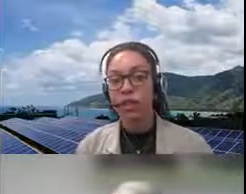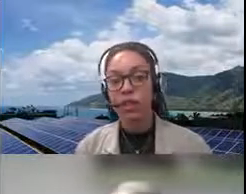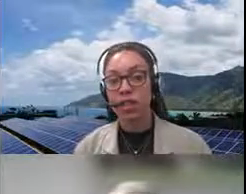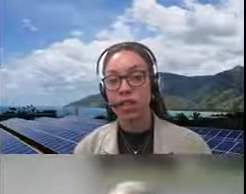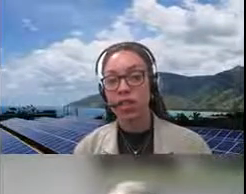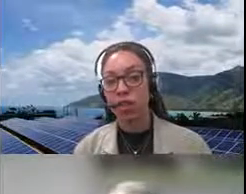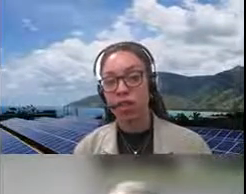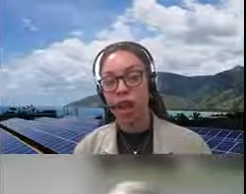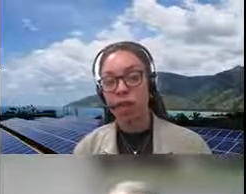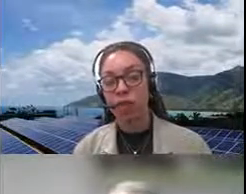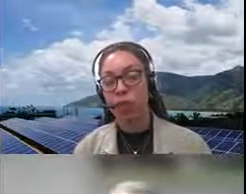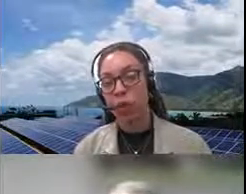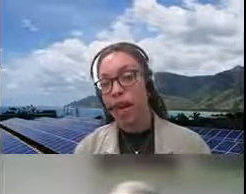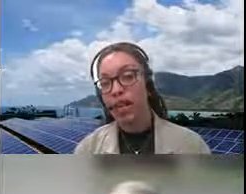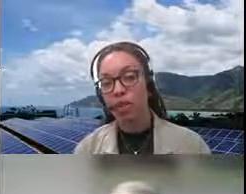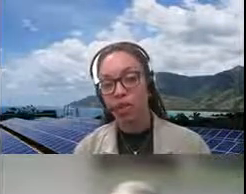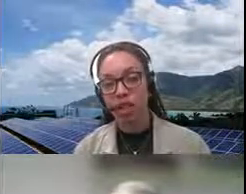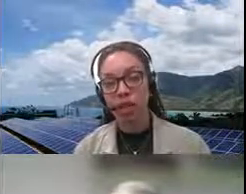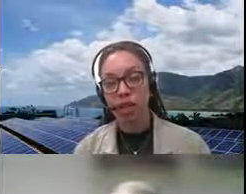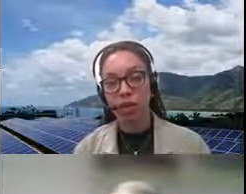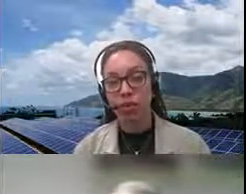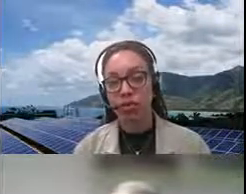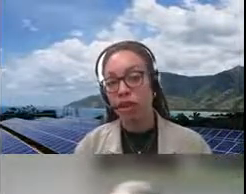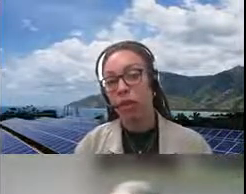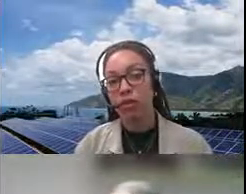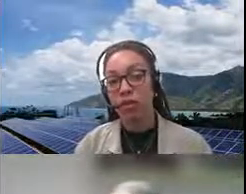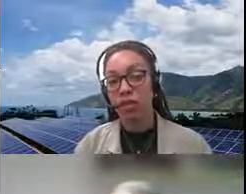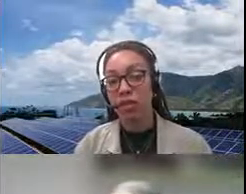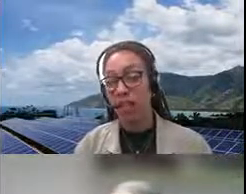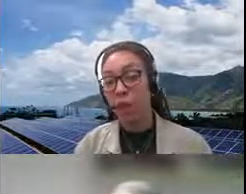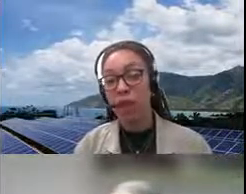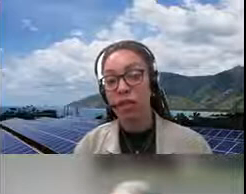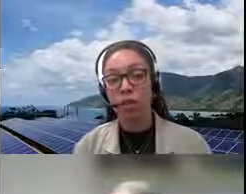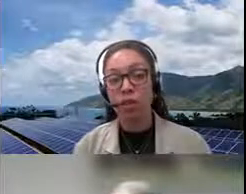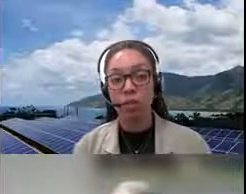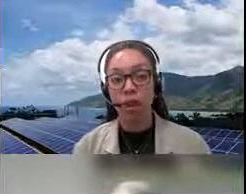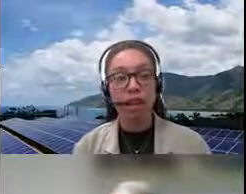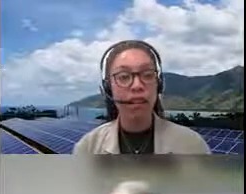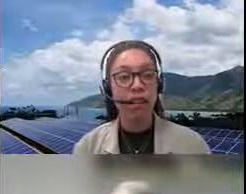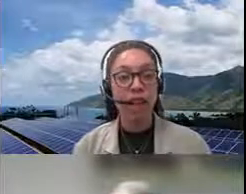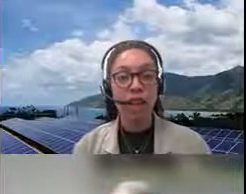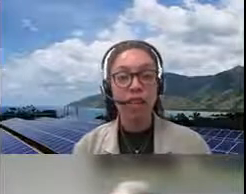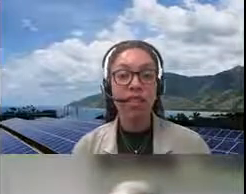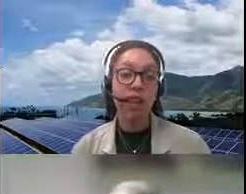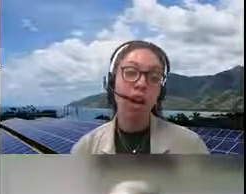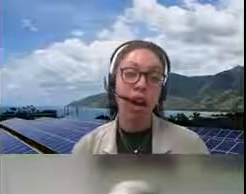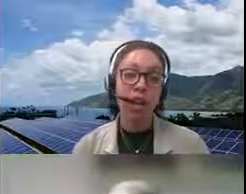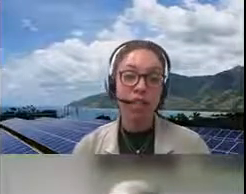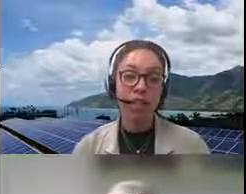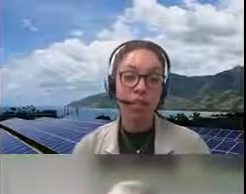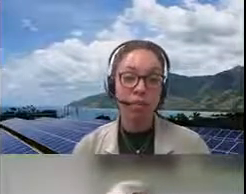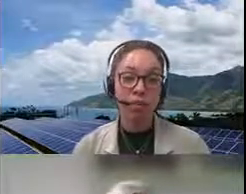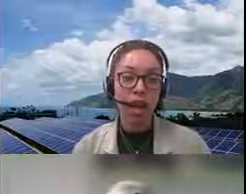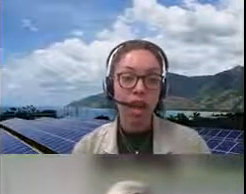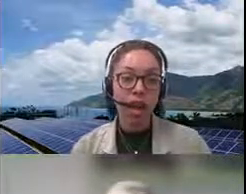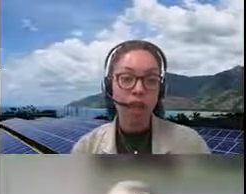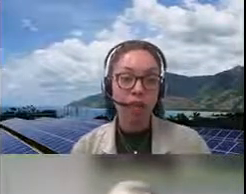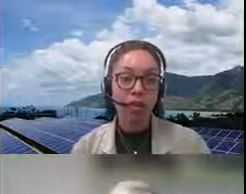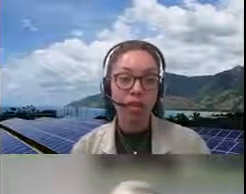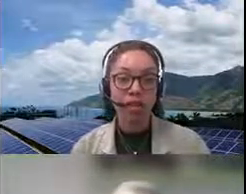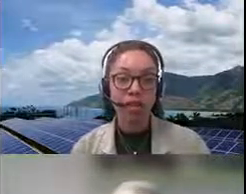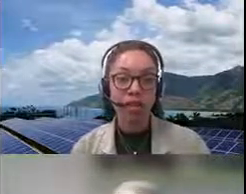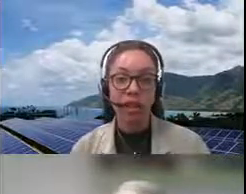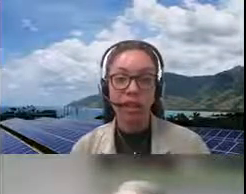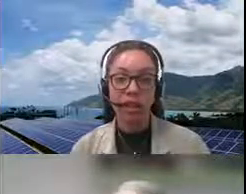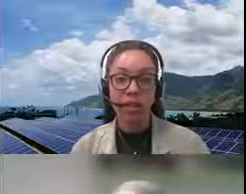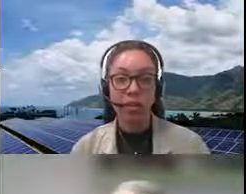the processing that you do on farm requires your machinery to run 24/7. And if you have iterative brownouts, then that can be highly disruptive